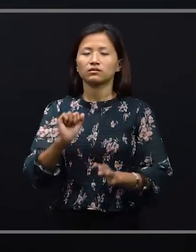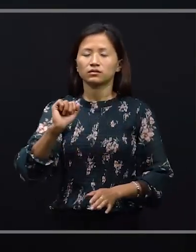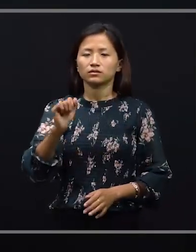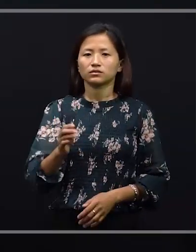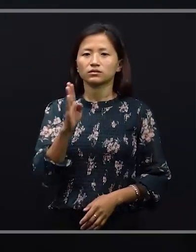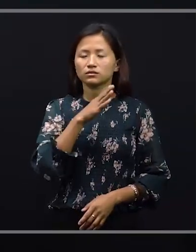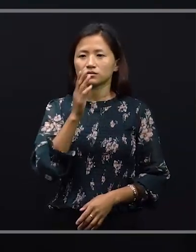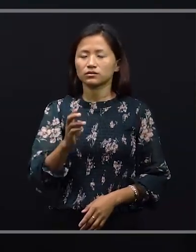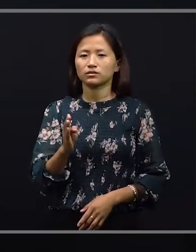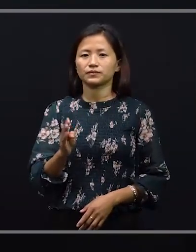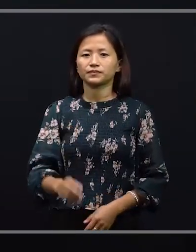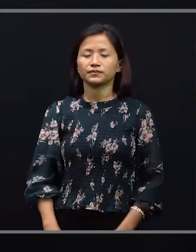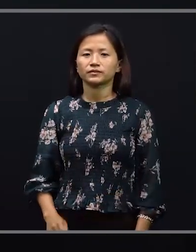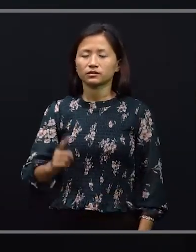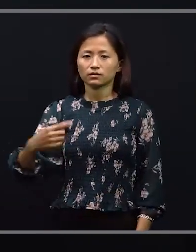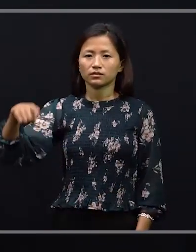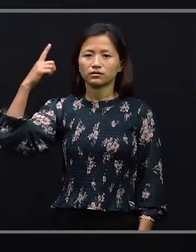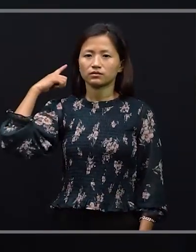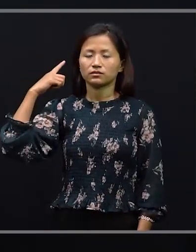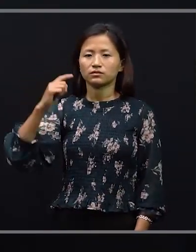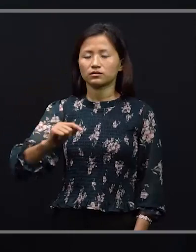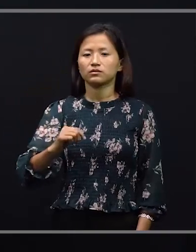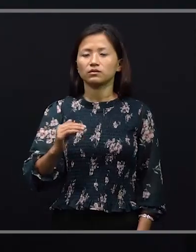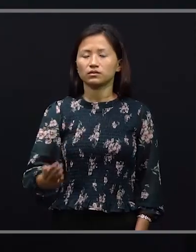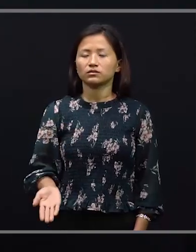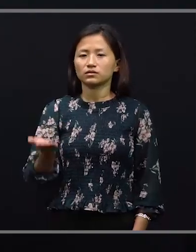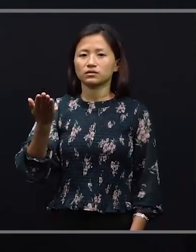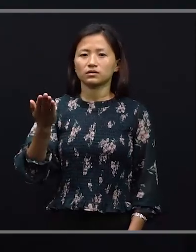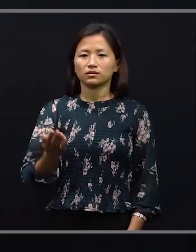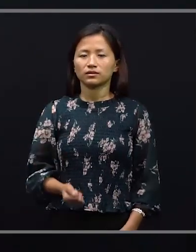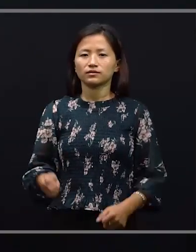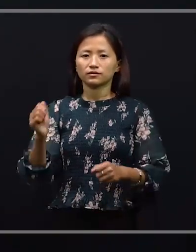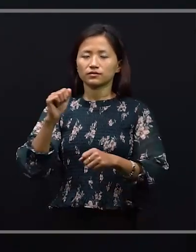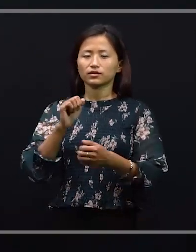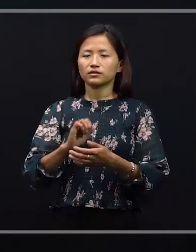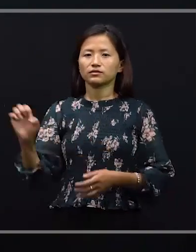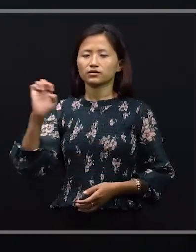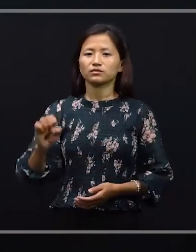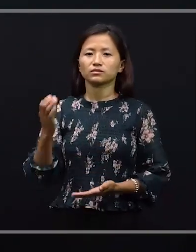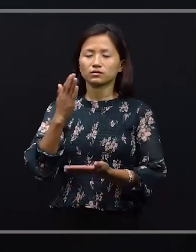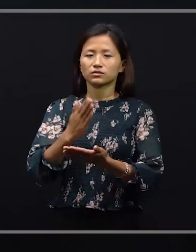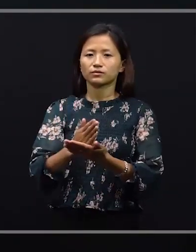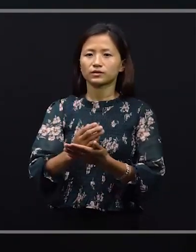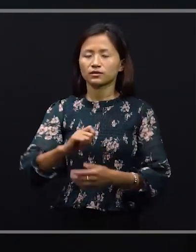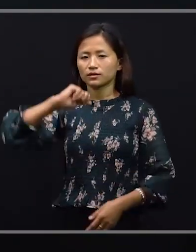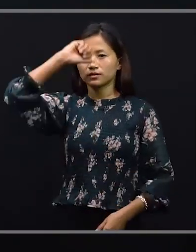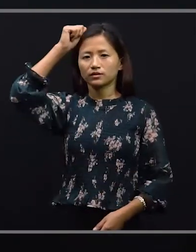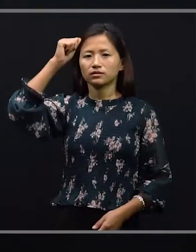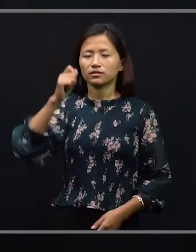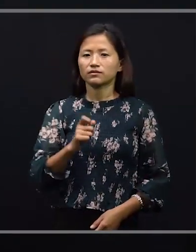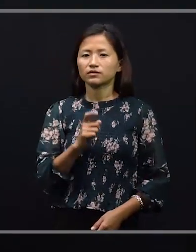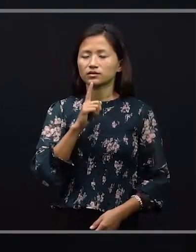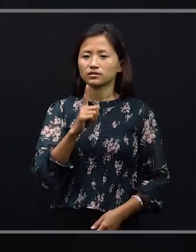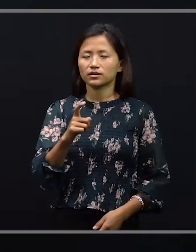song. Okay, and so later on what the Britishers did was they even stopped the Indians. Okay, they stopped the Indians from